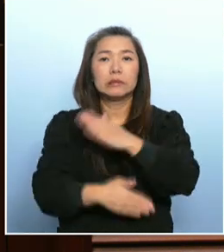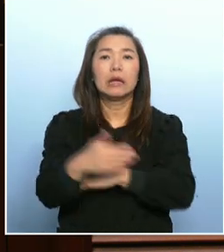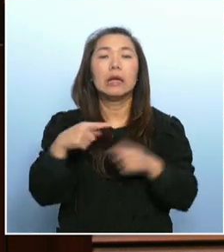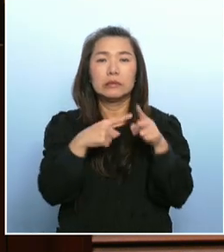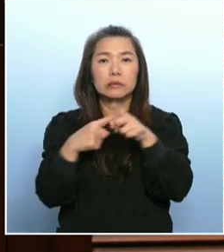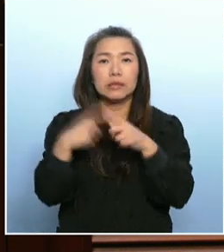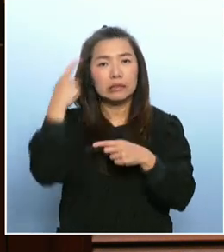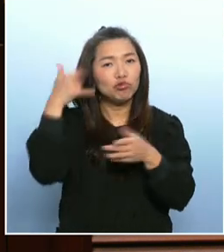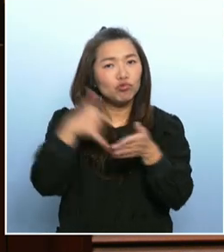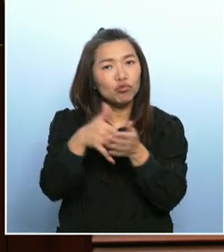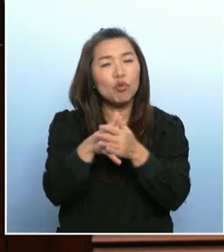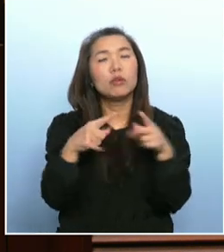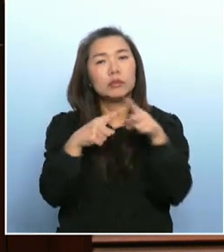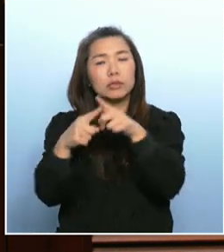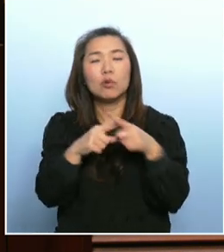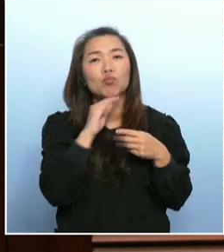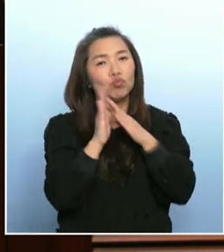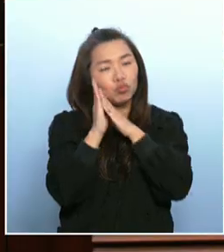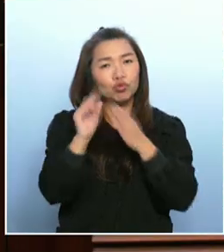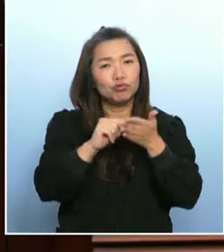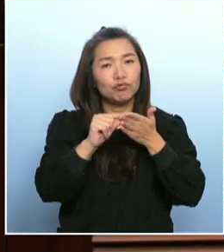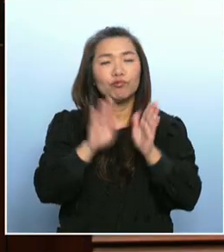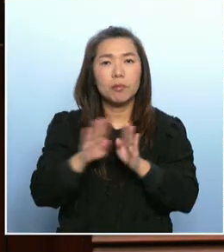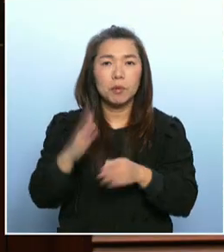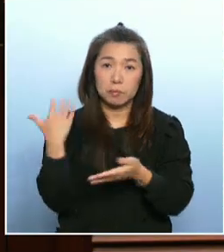For persons with physical